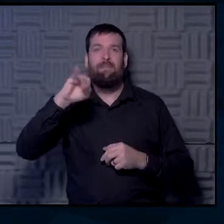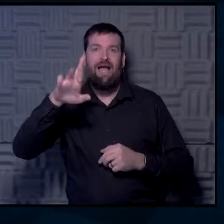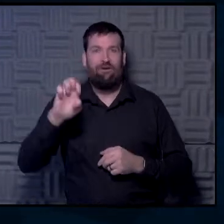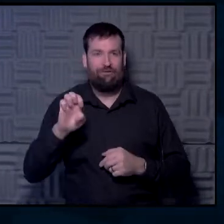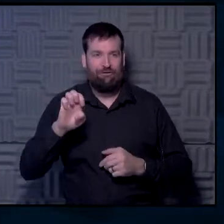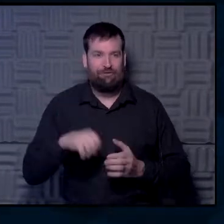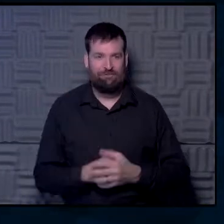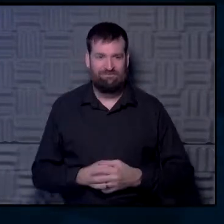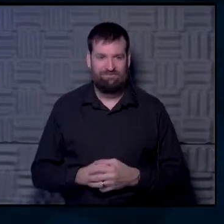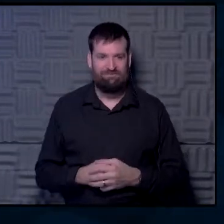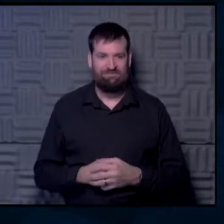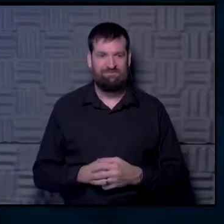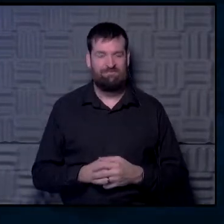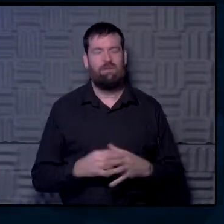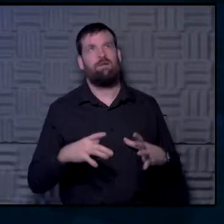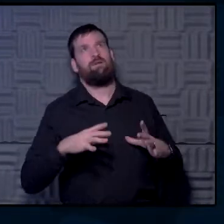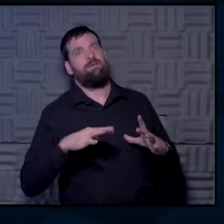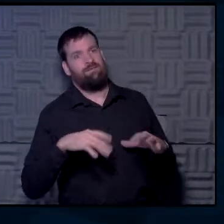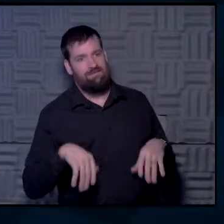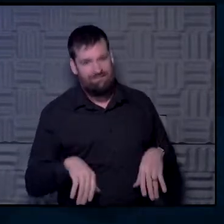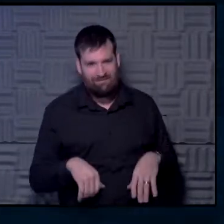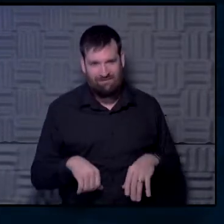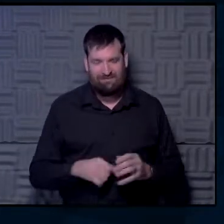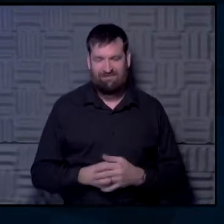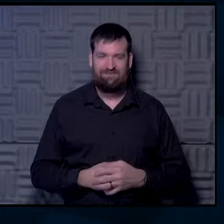face. Ah.